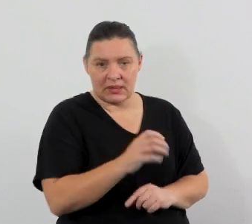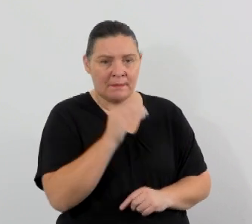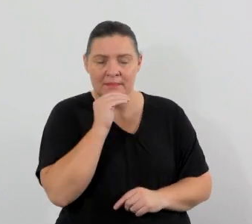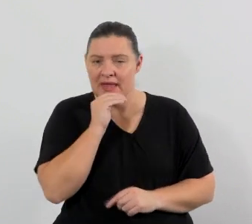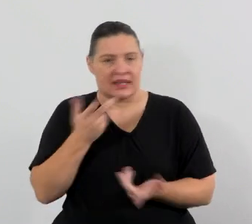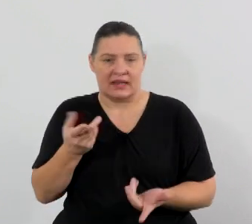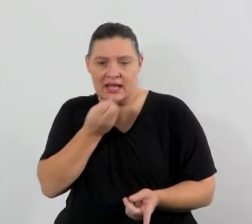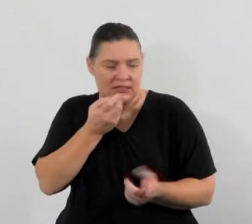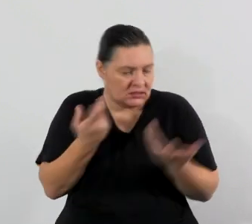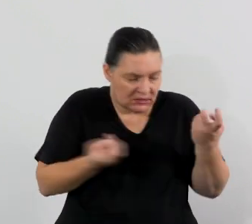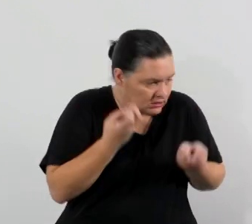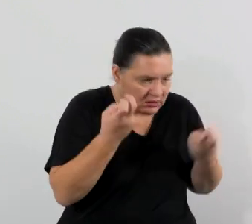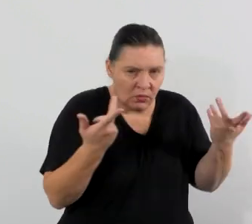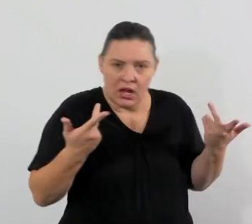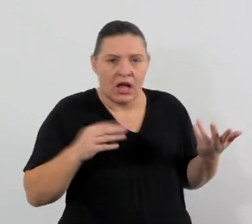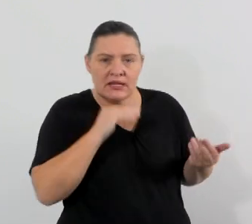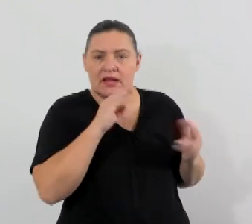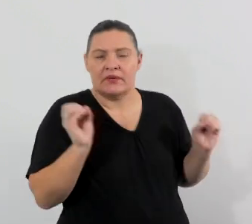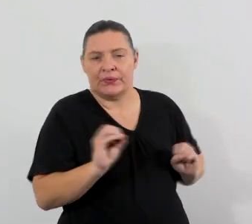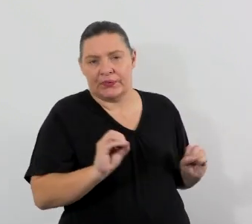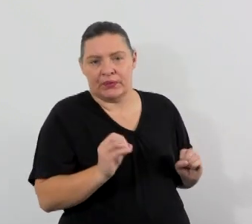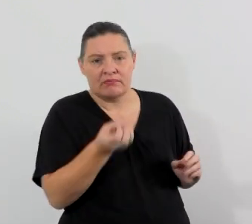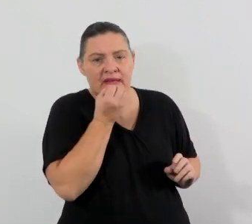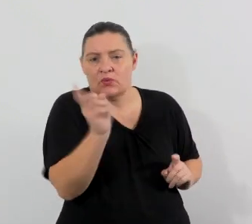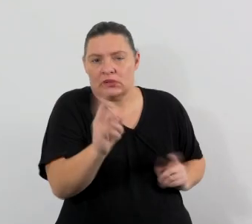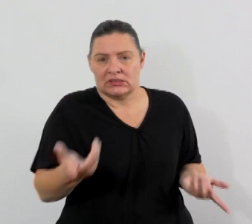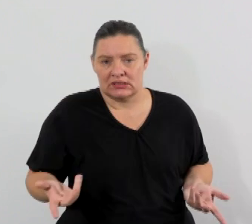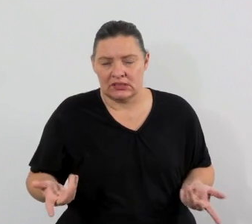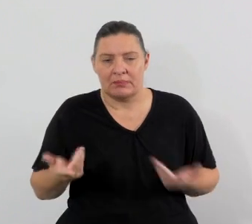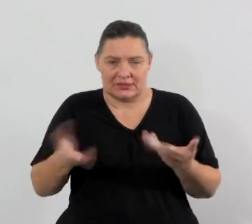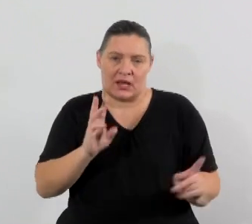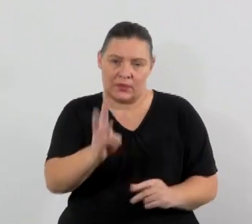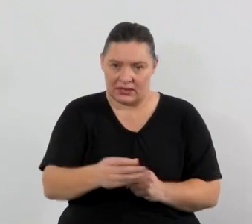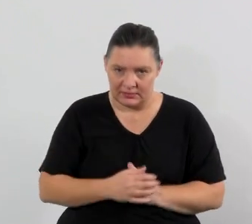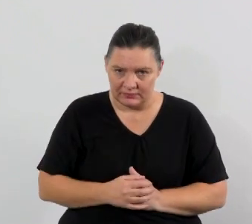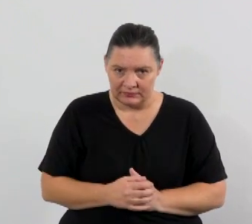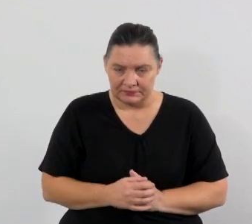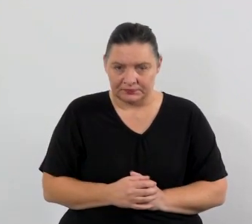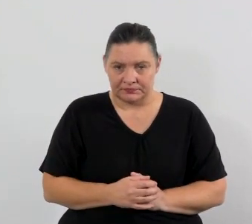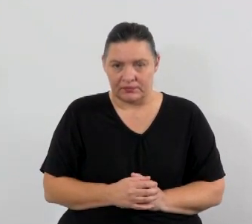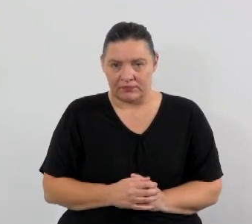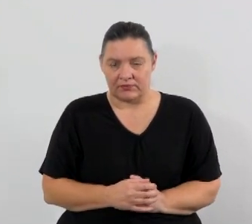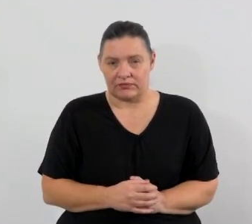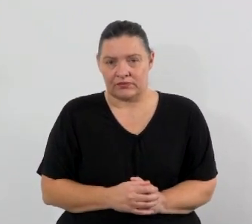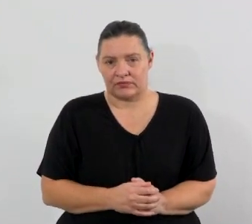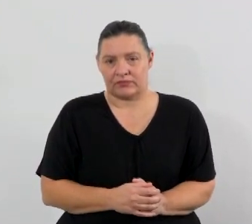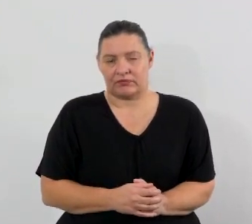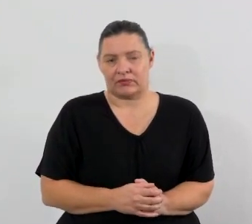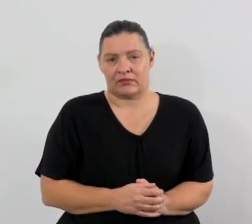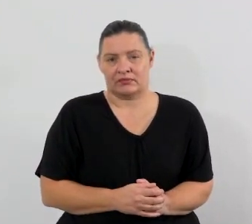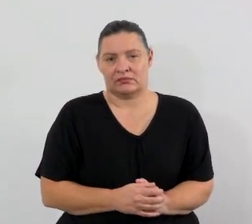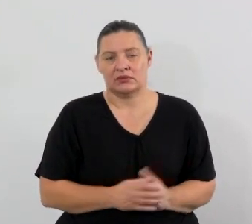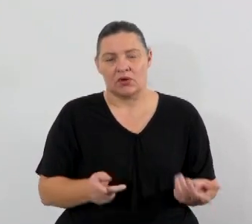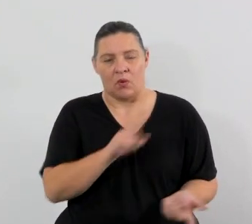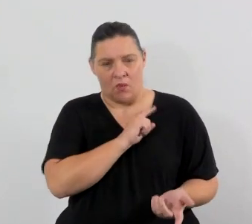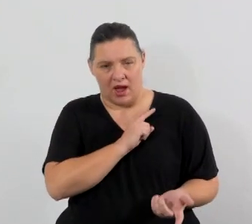may become extinct, obviously because they will have nothing to eat. So that is what will happen if Mopani worms were